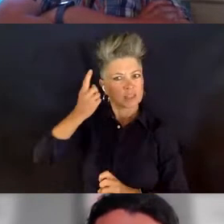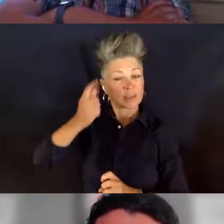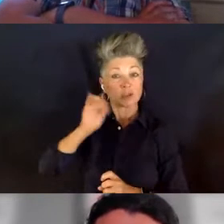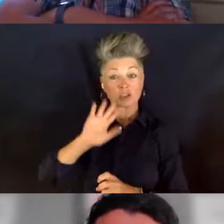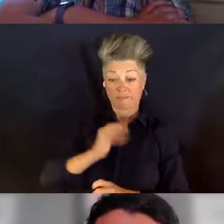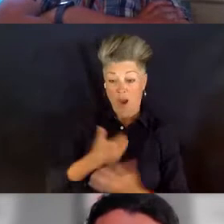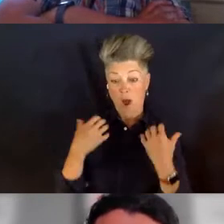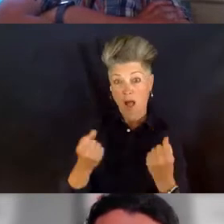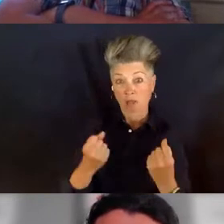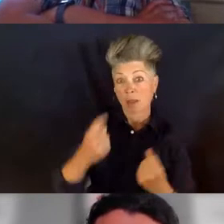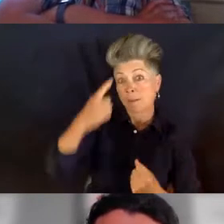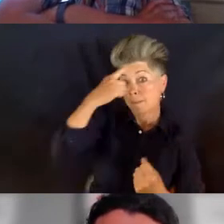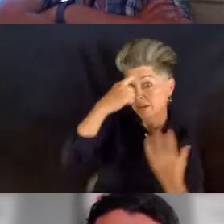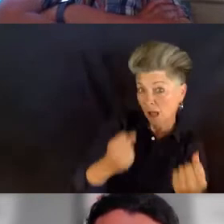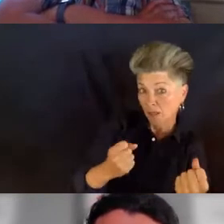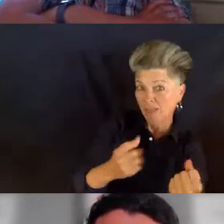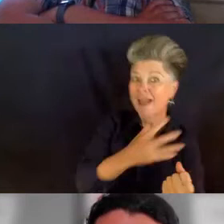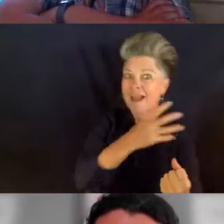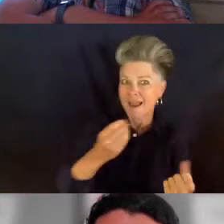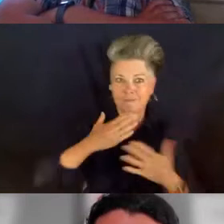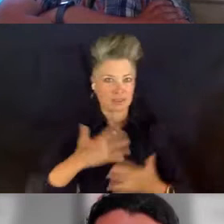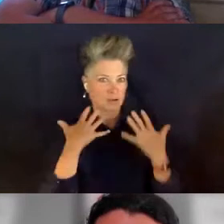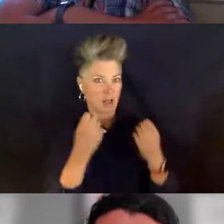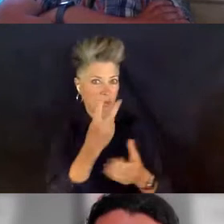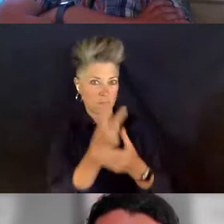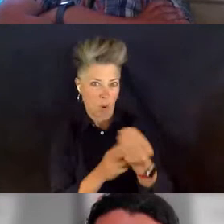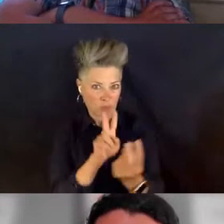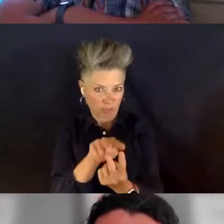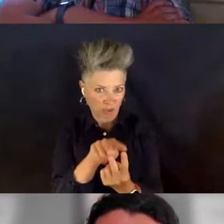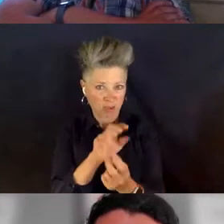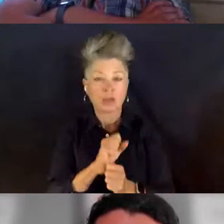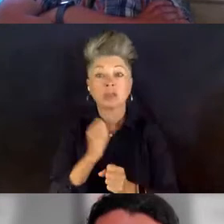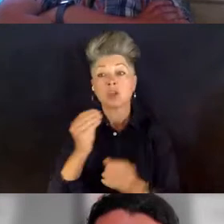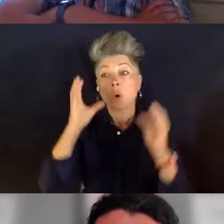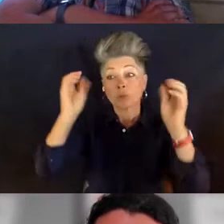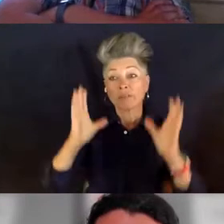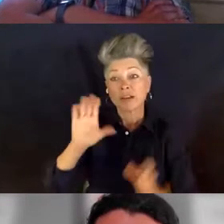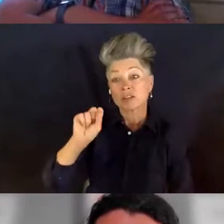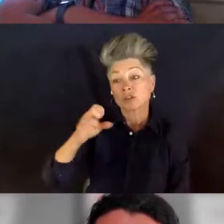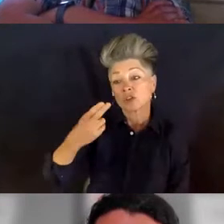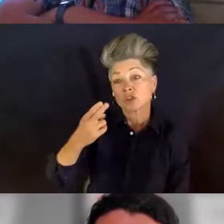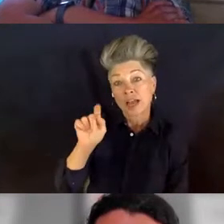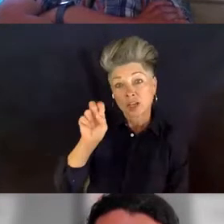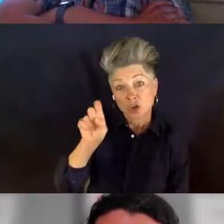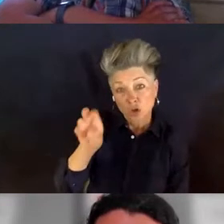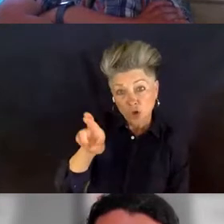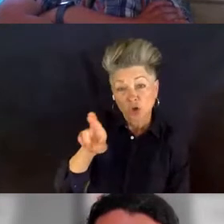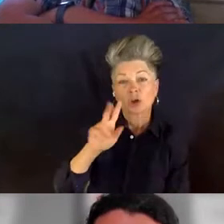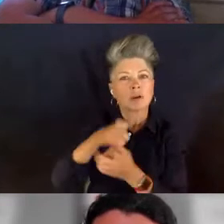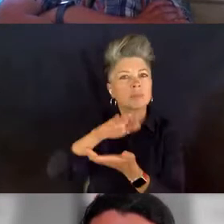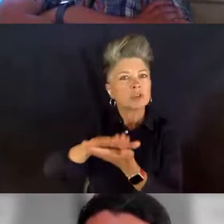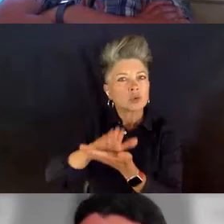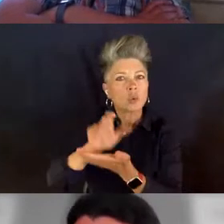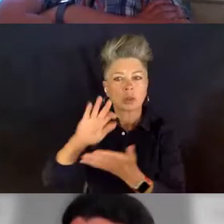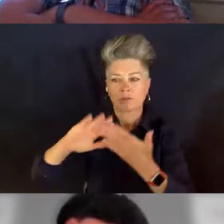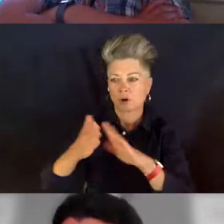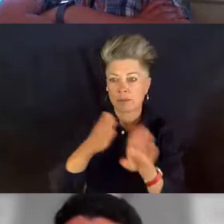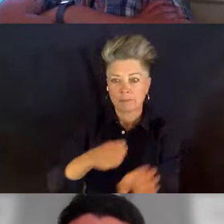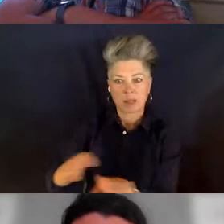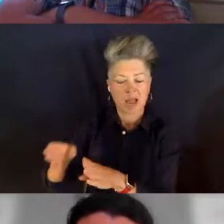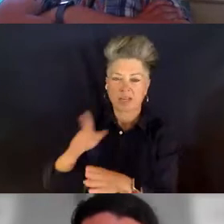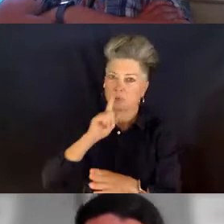and physical. So Professor Schneider from the School of Urban Planning had put together a wonderful